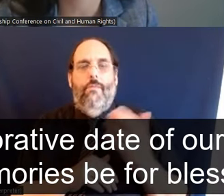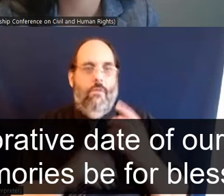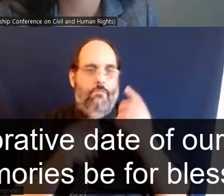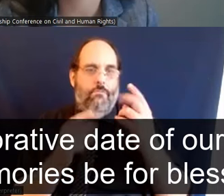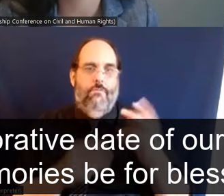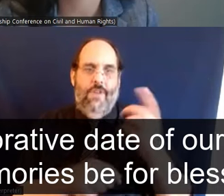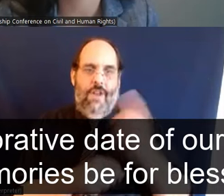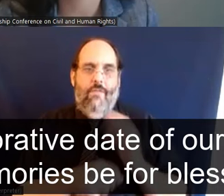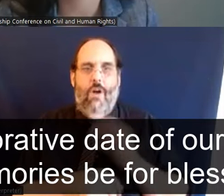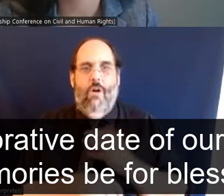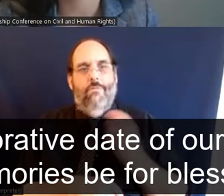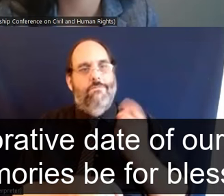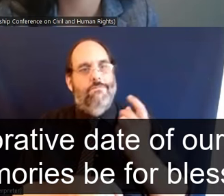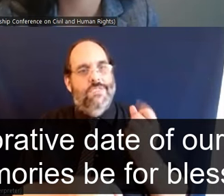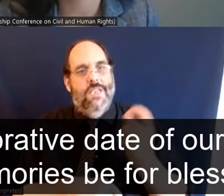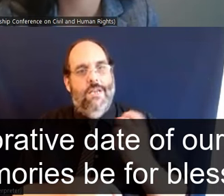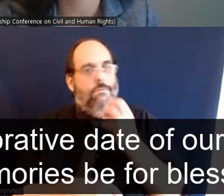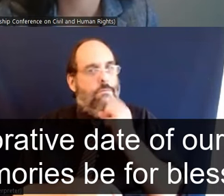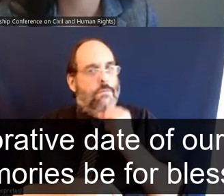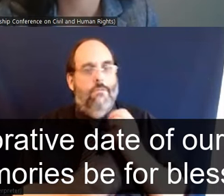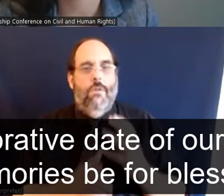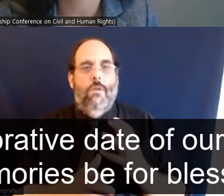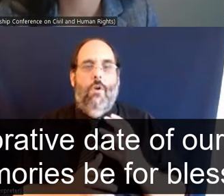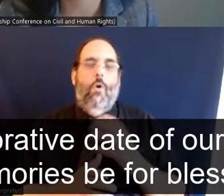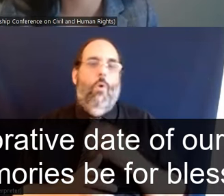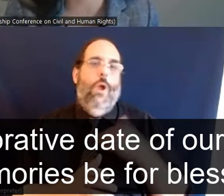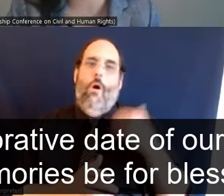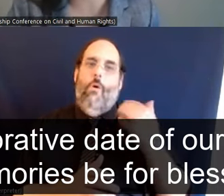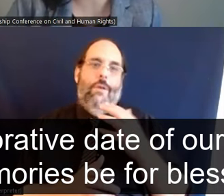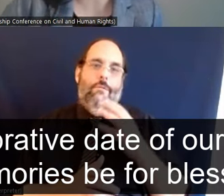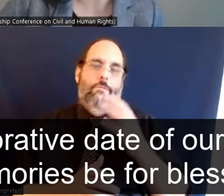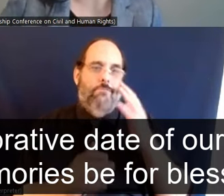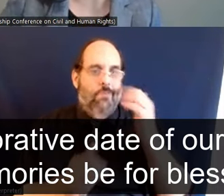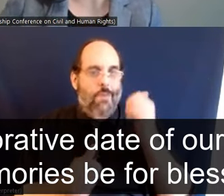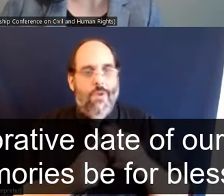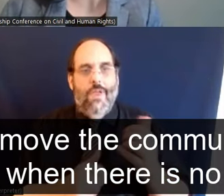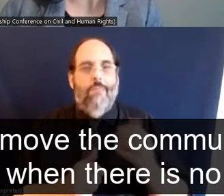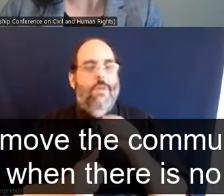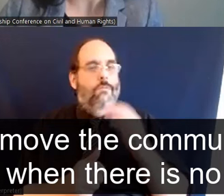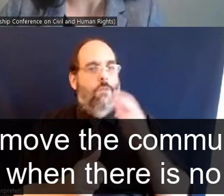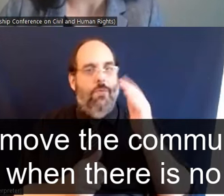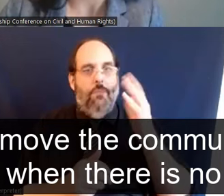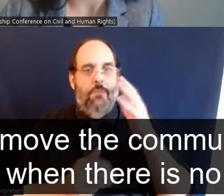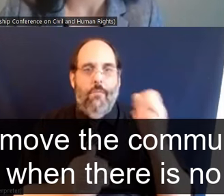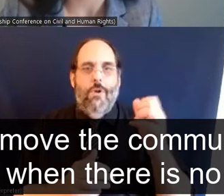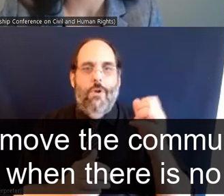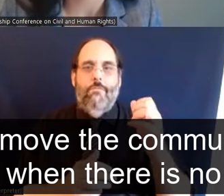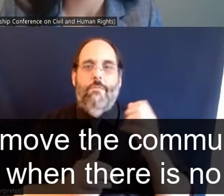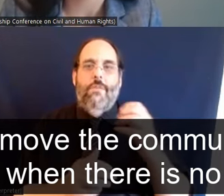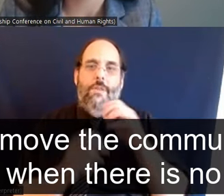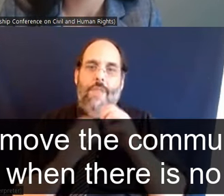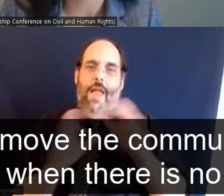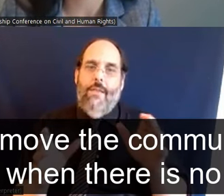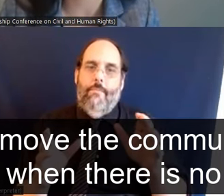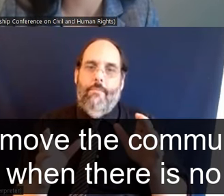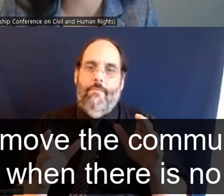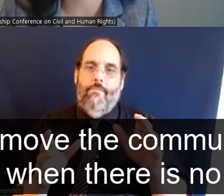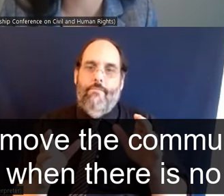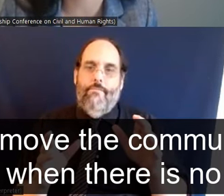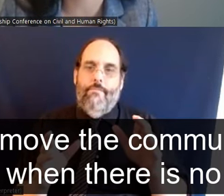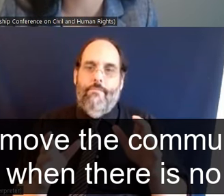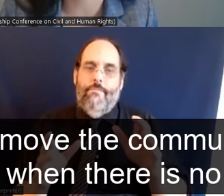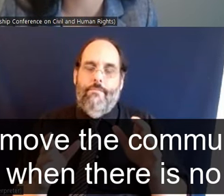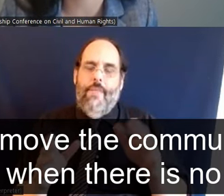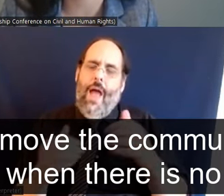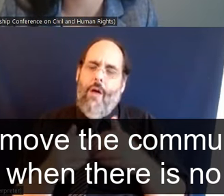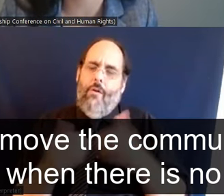11 loved ones. May their memories be for a blessing. how to move a community